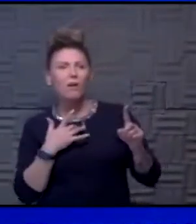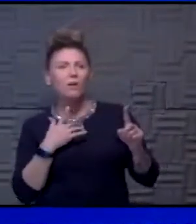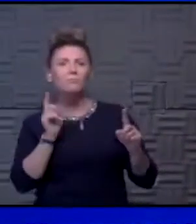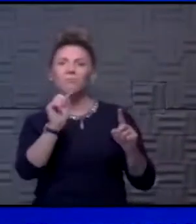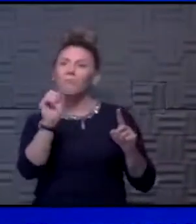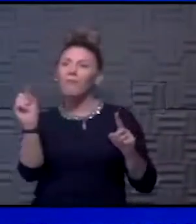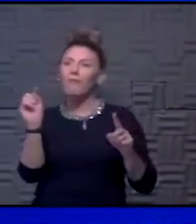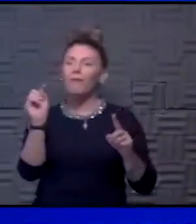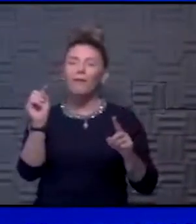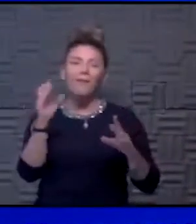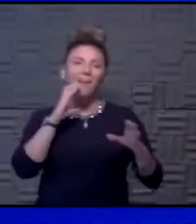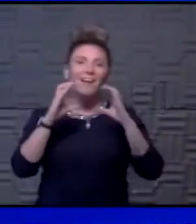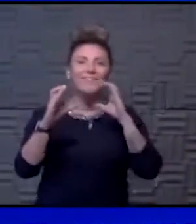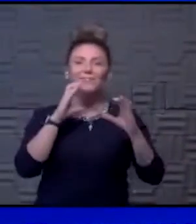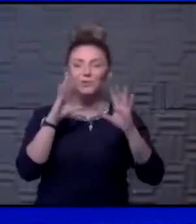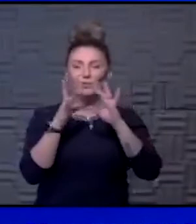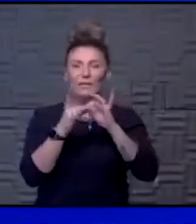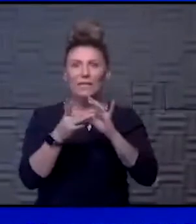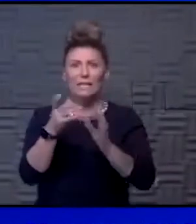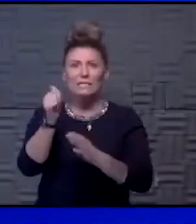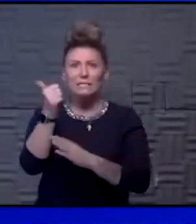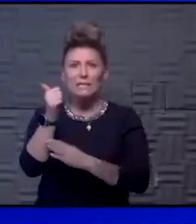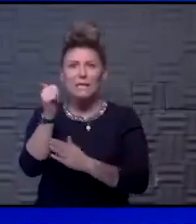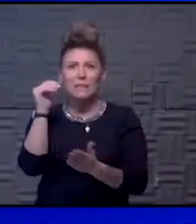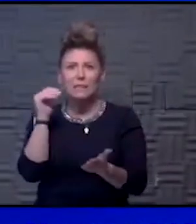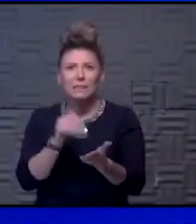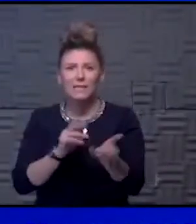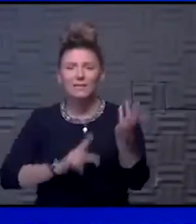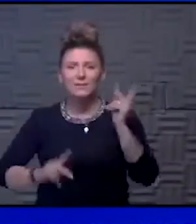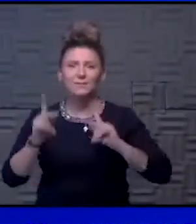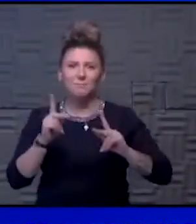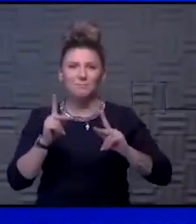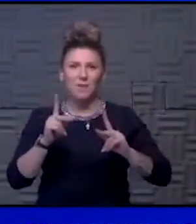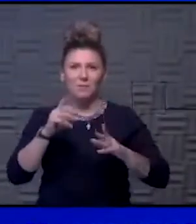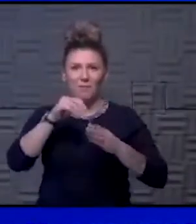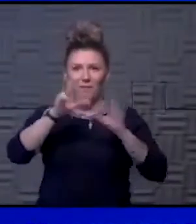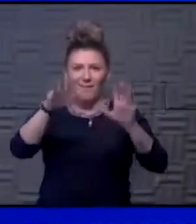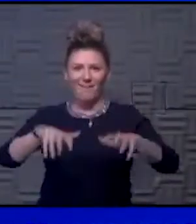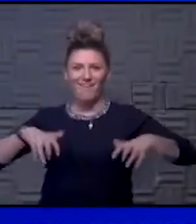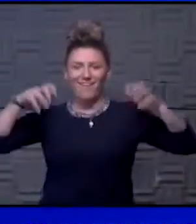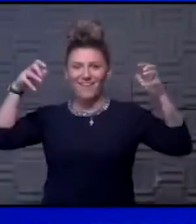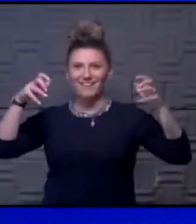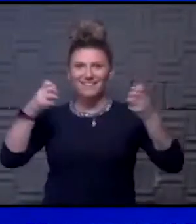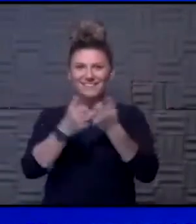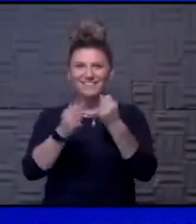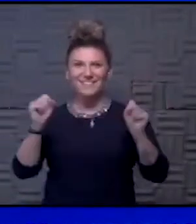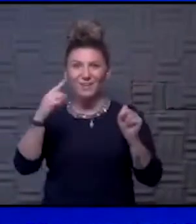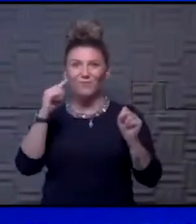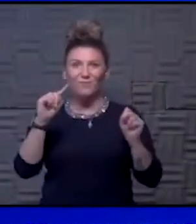about 10,000 people being in the stands in a safe way today for opening day.